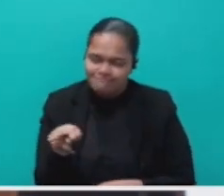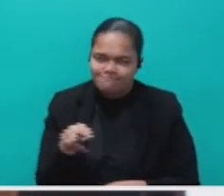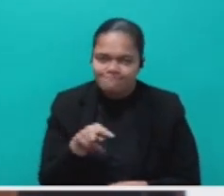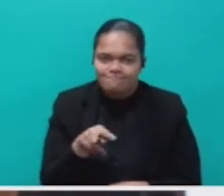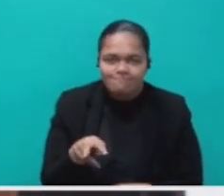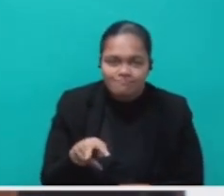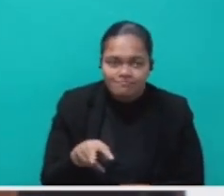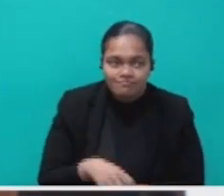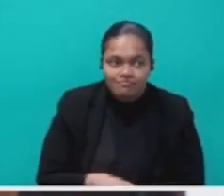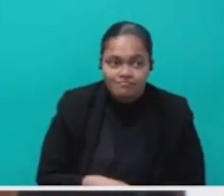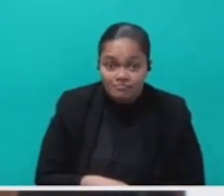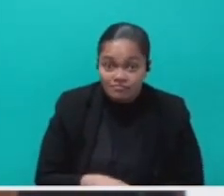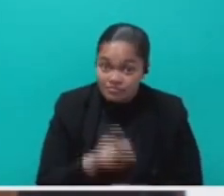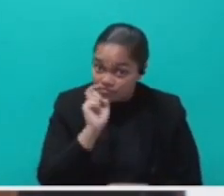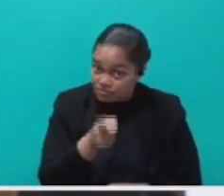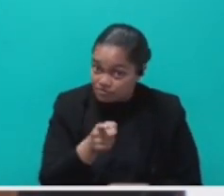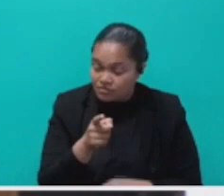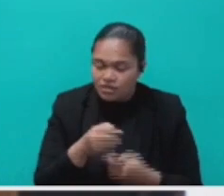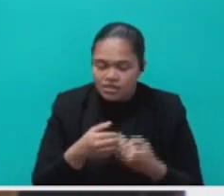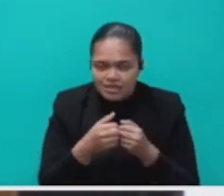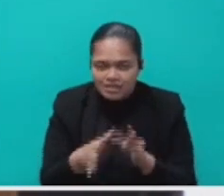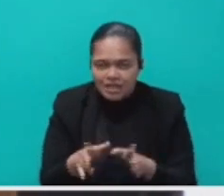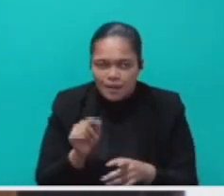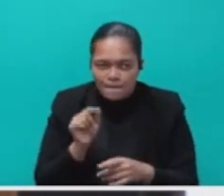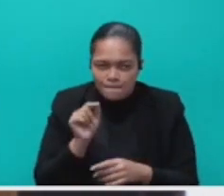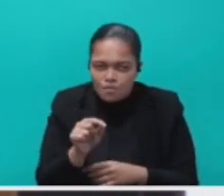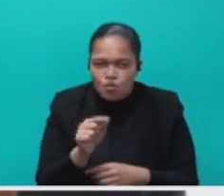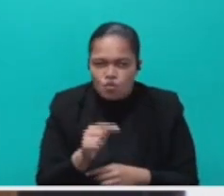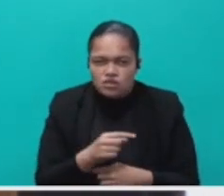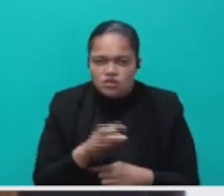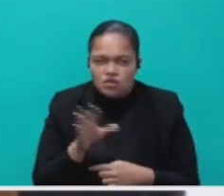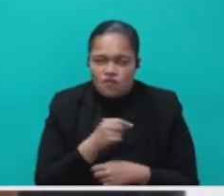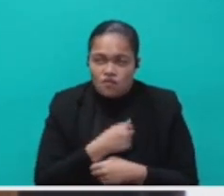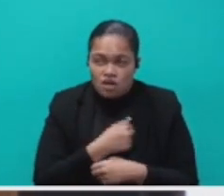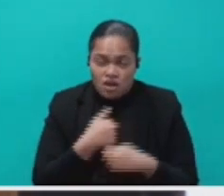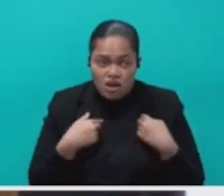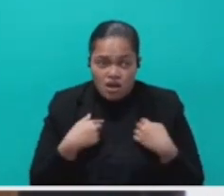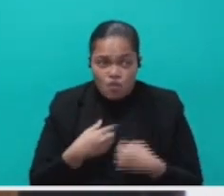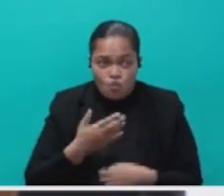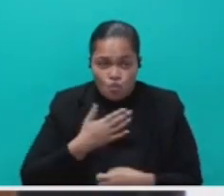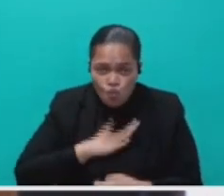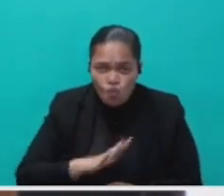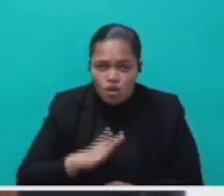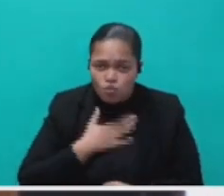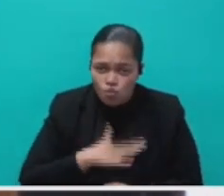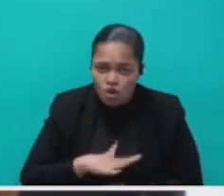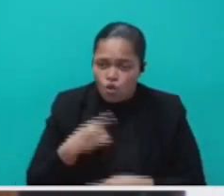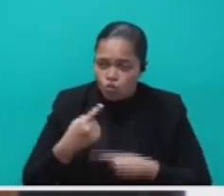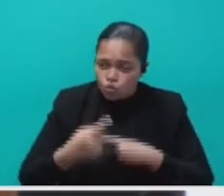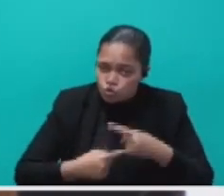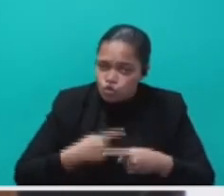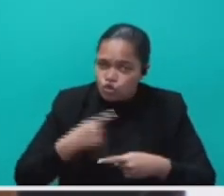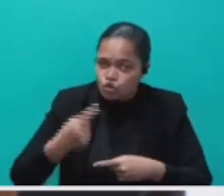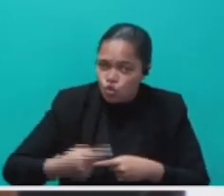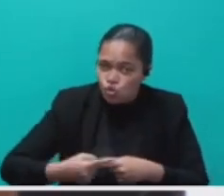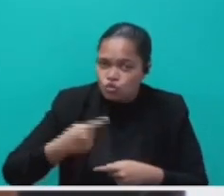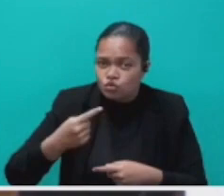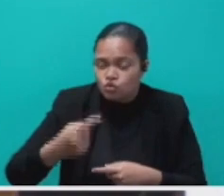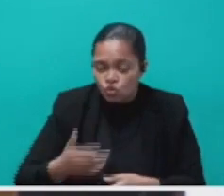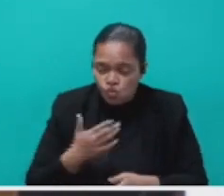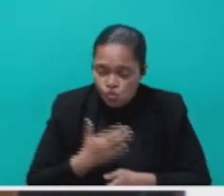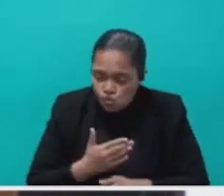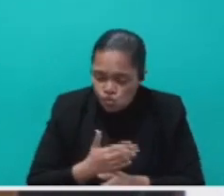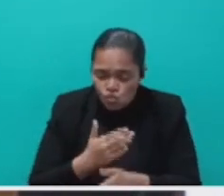If that's the start point of our wanting to continue to build and working on that